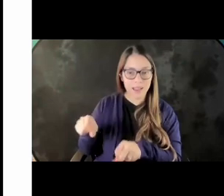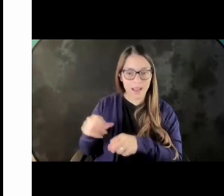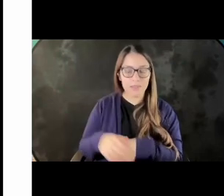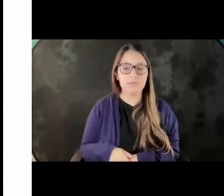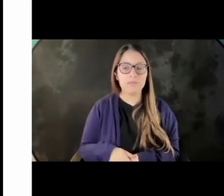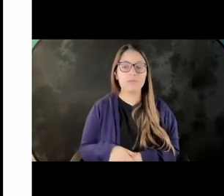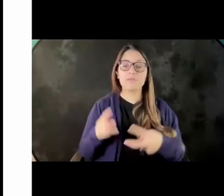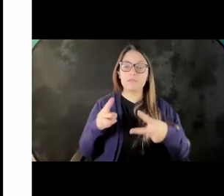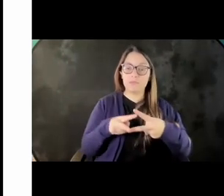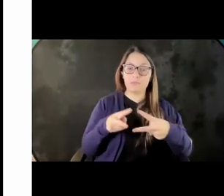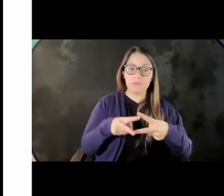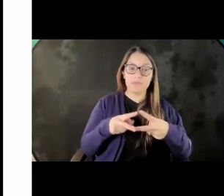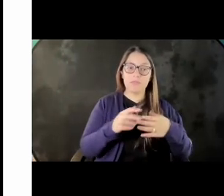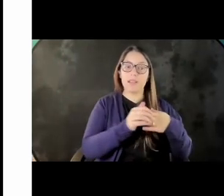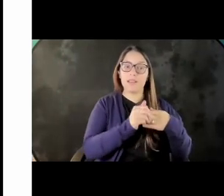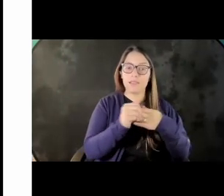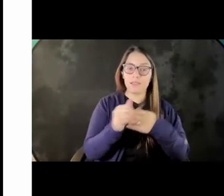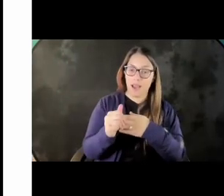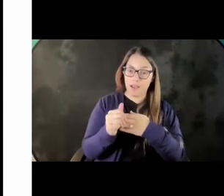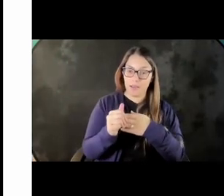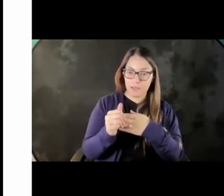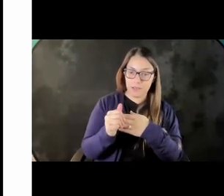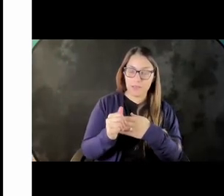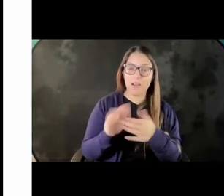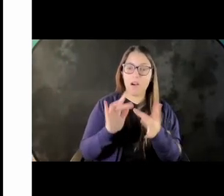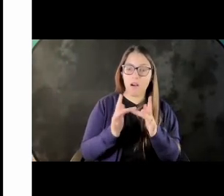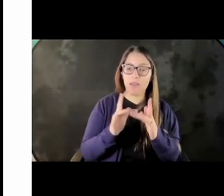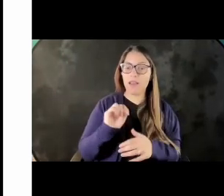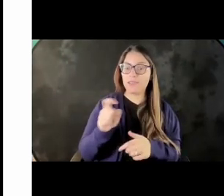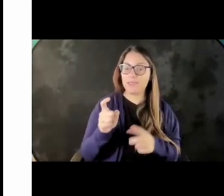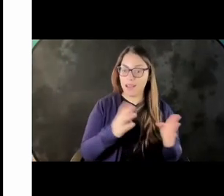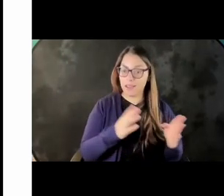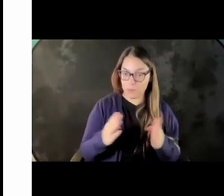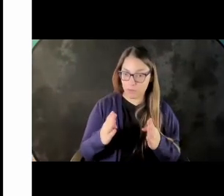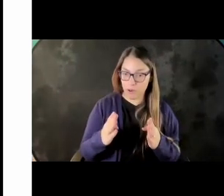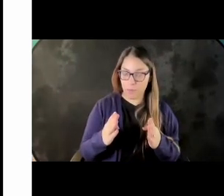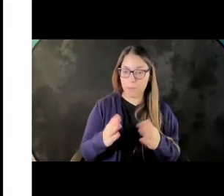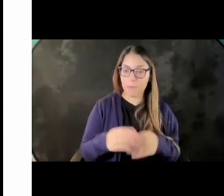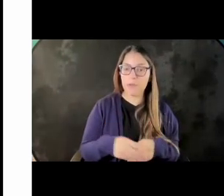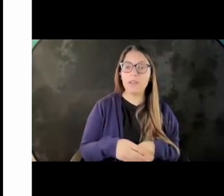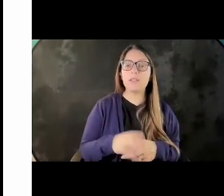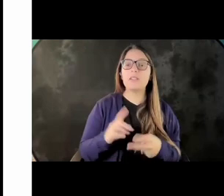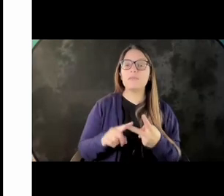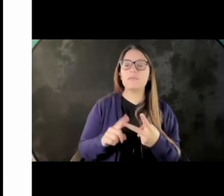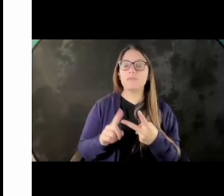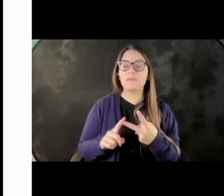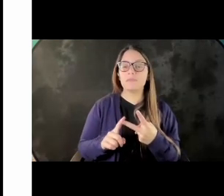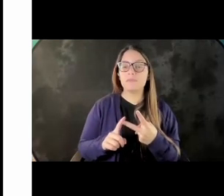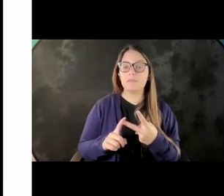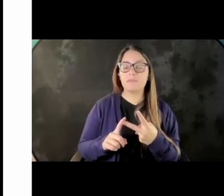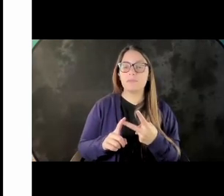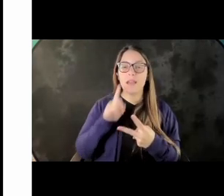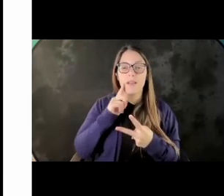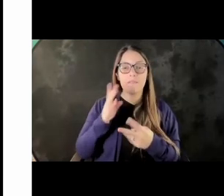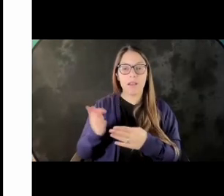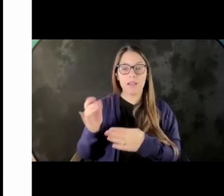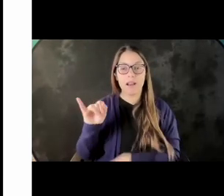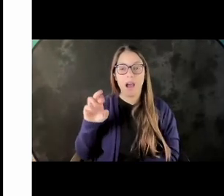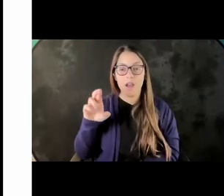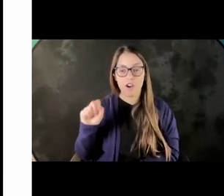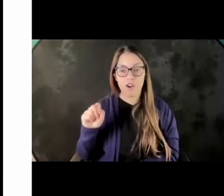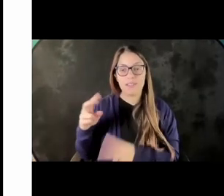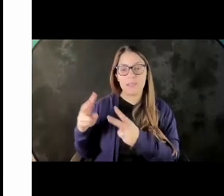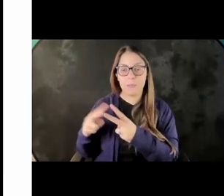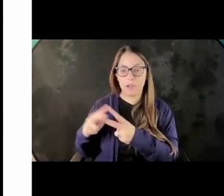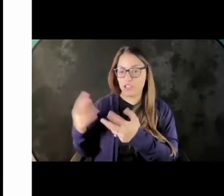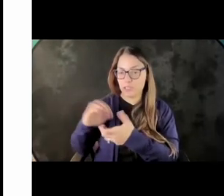either guided online tax preparation and filing at an IRS partner site, and that's at